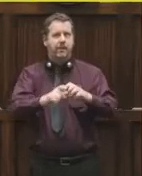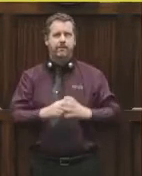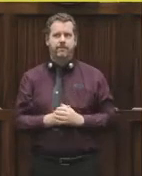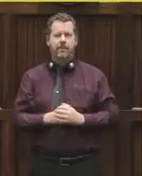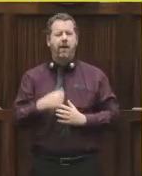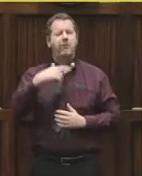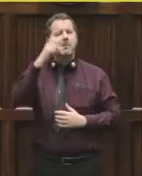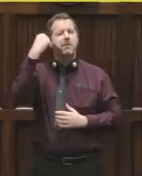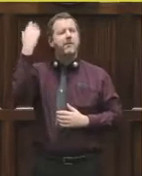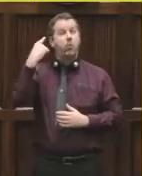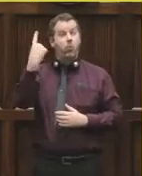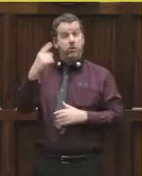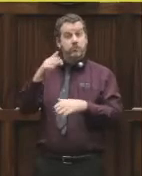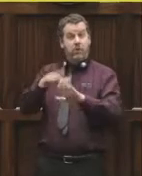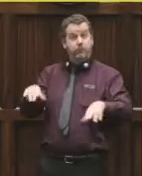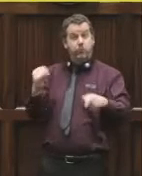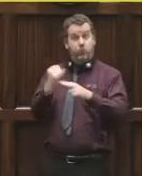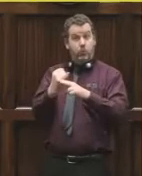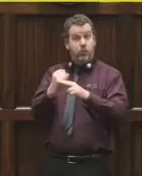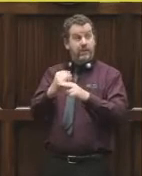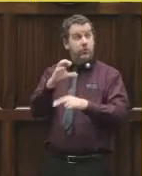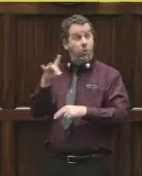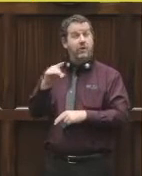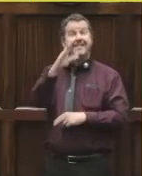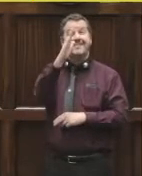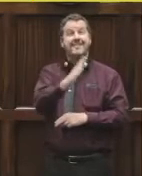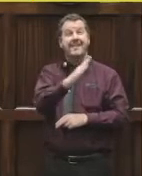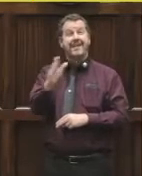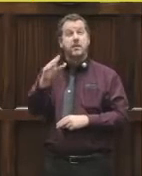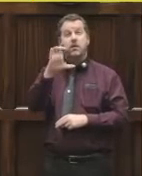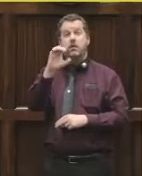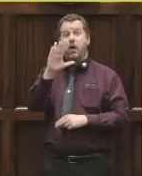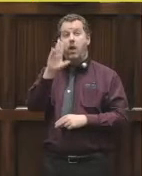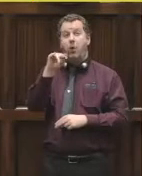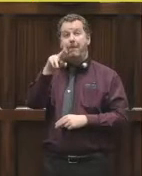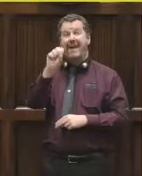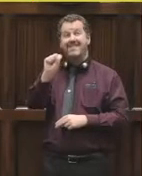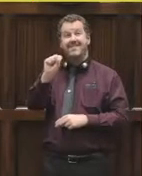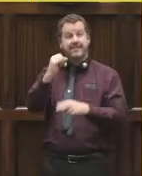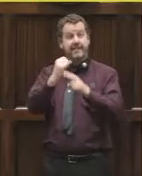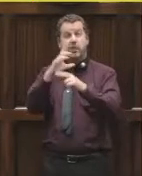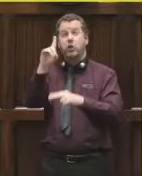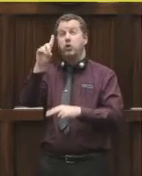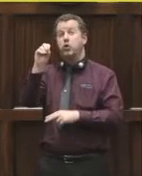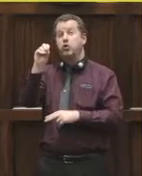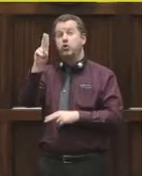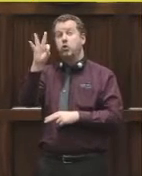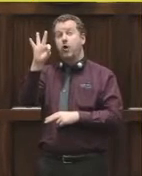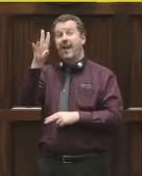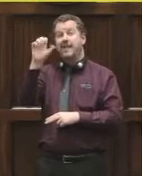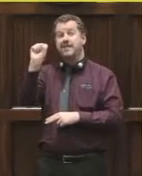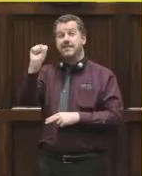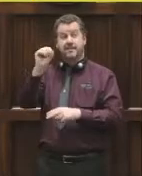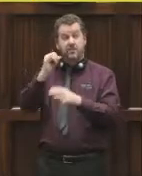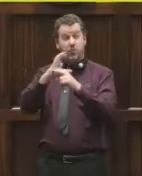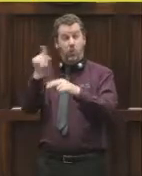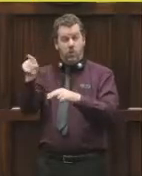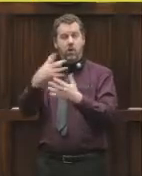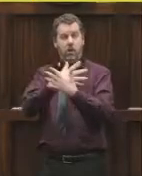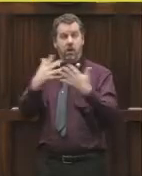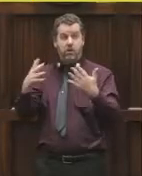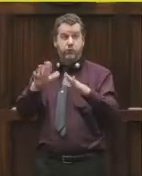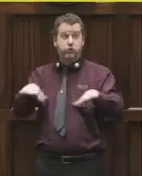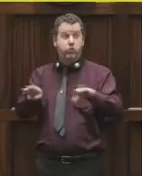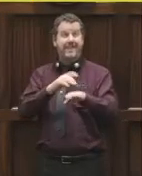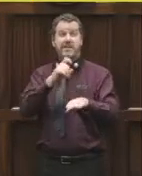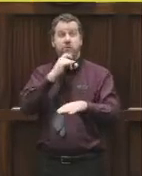recall a primary school in Cork, St. Columba's, in Douglas, where many children with hearing impairment were educated